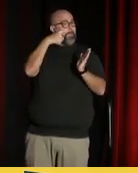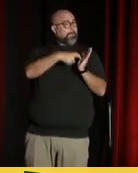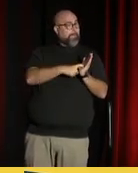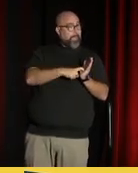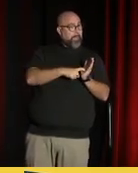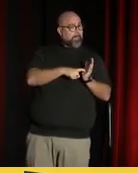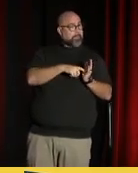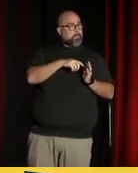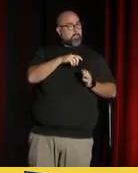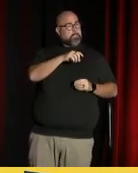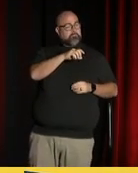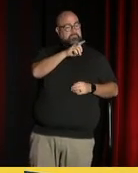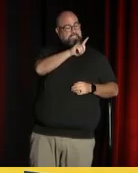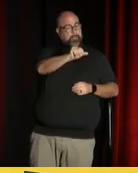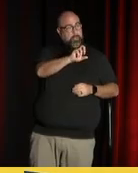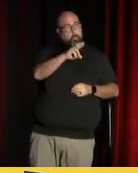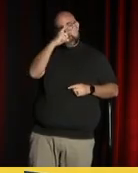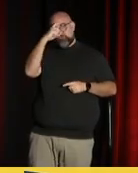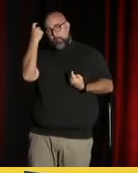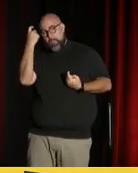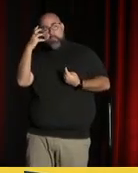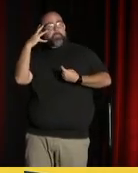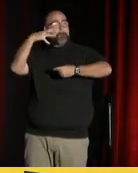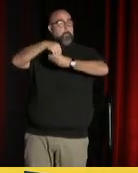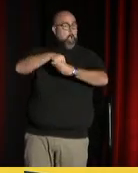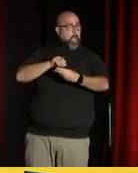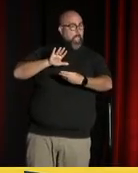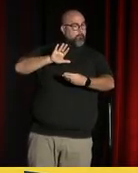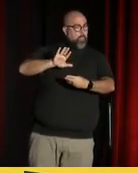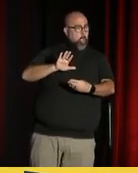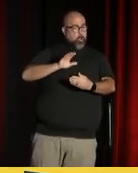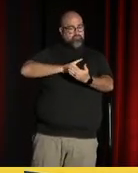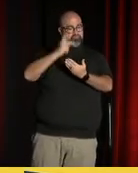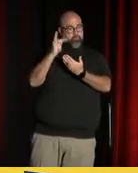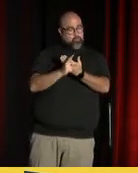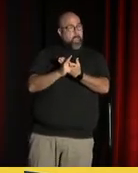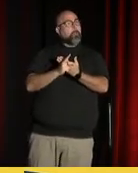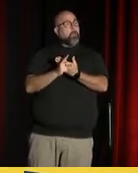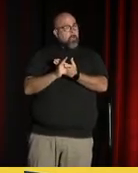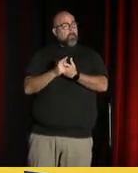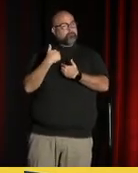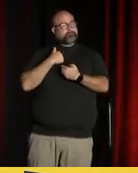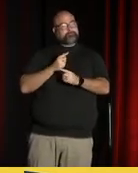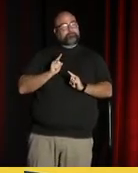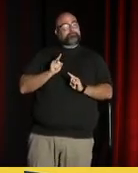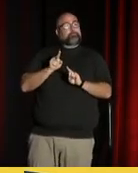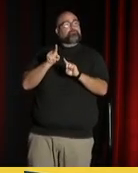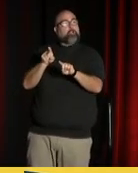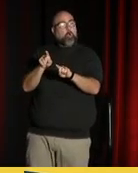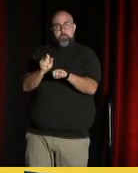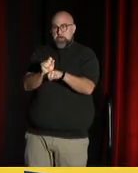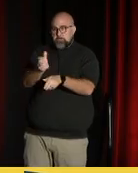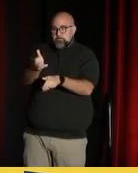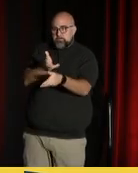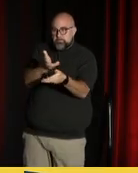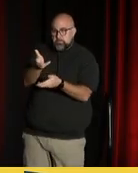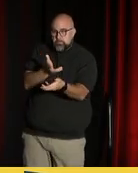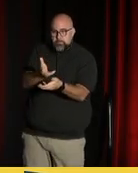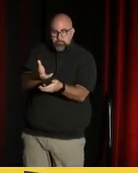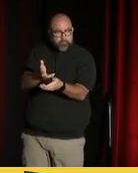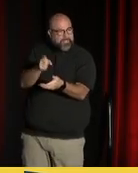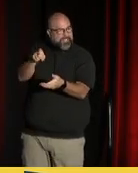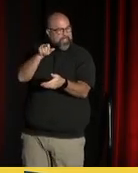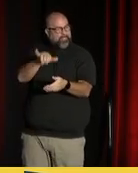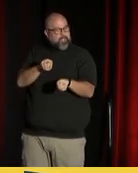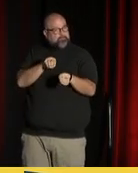mission statement, I have an opportunity to go to those countries and work with the organizations that our embassy supports. So it's